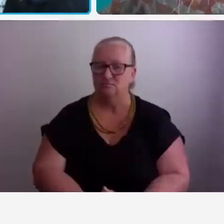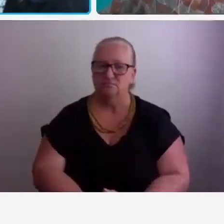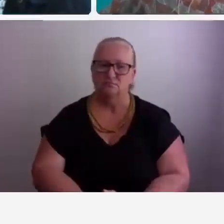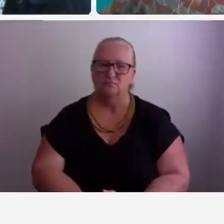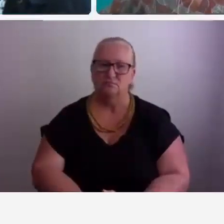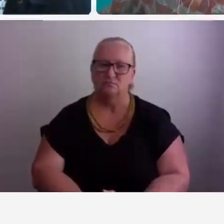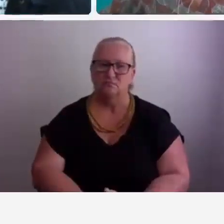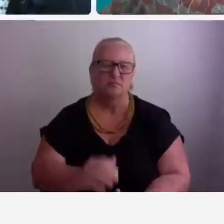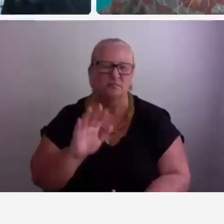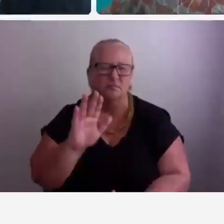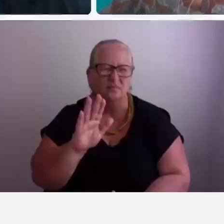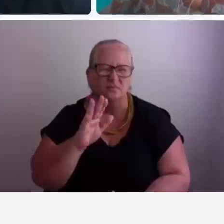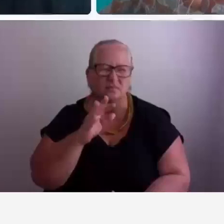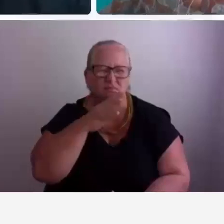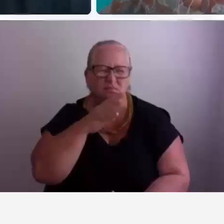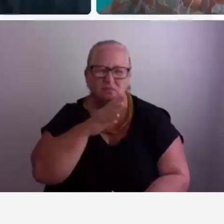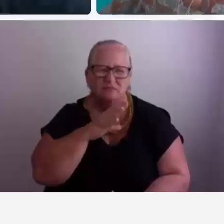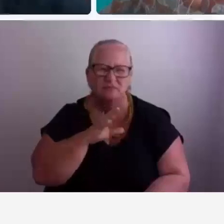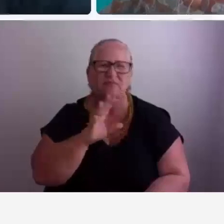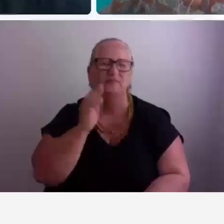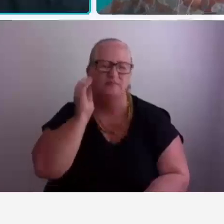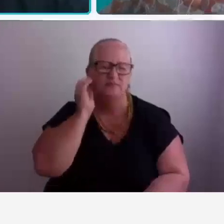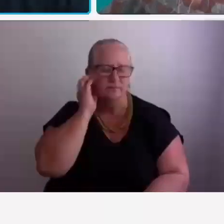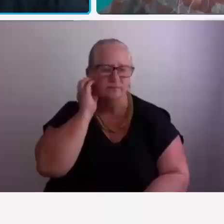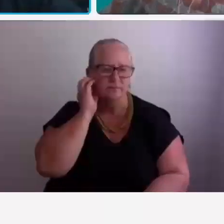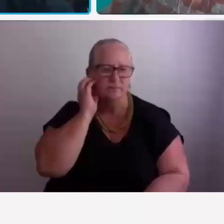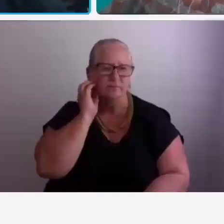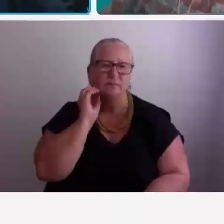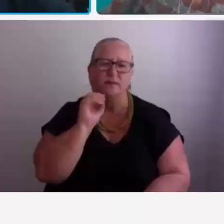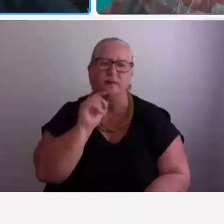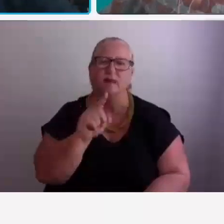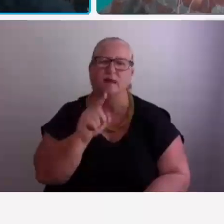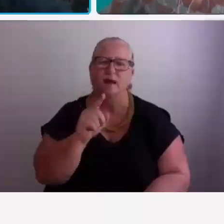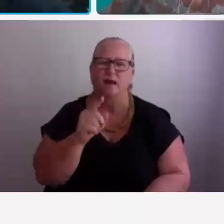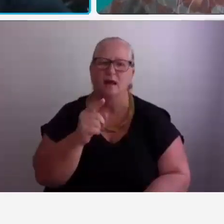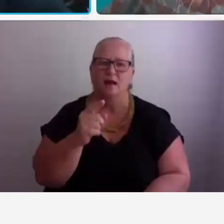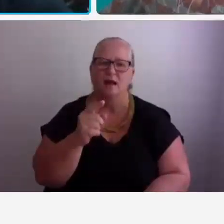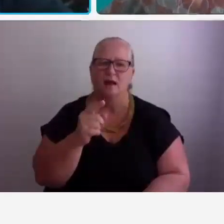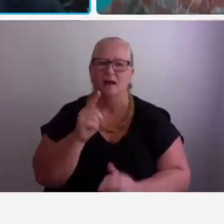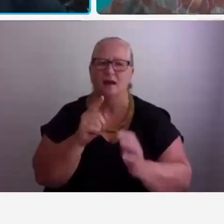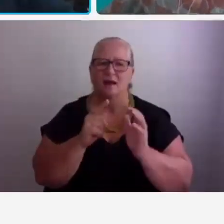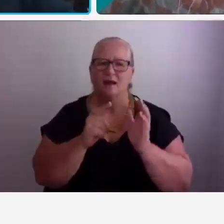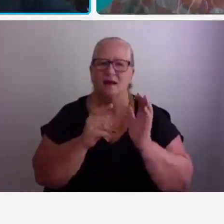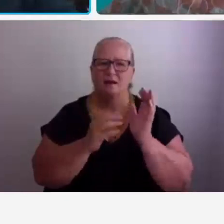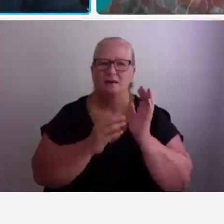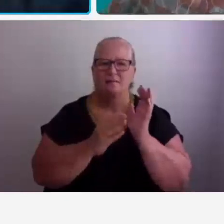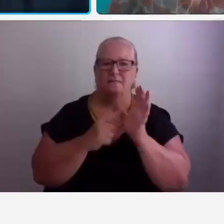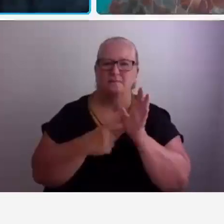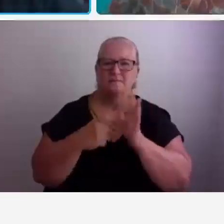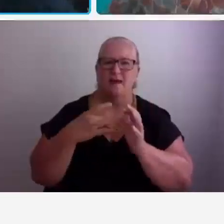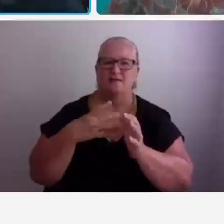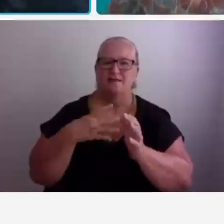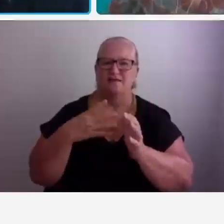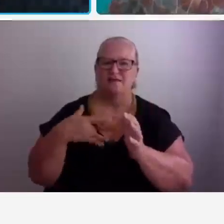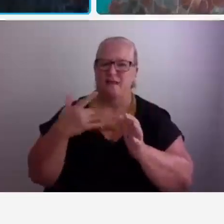Sorry, Nick, I missed that. Could you repeat that? Sorry. Yeah, so both Mark and I are kind of feeling a bit punch drunk from all